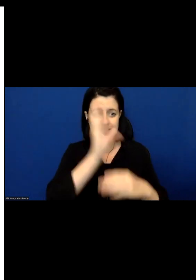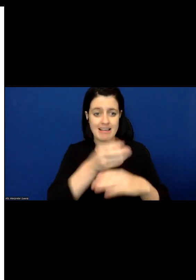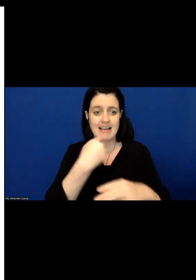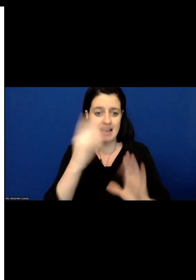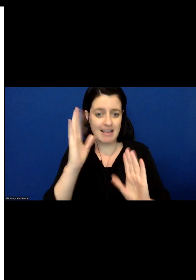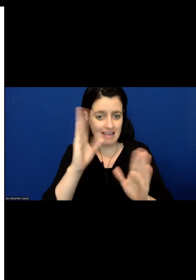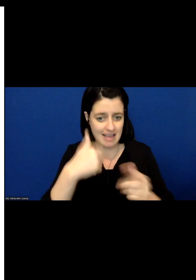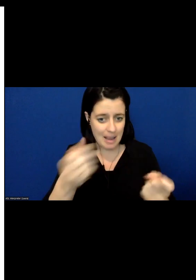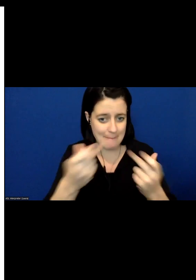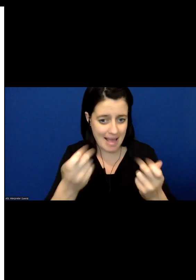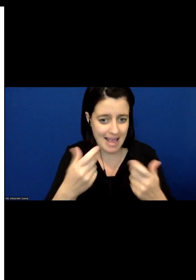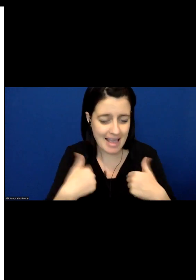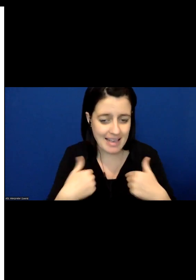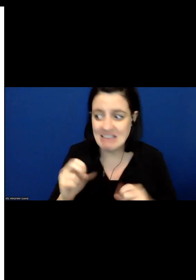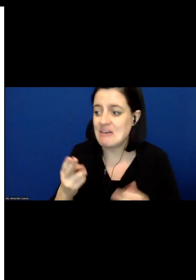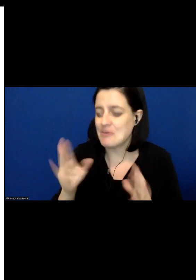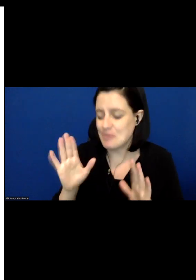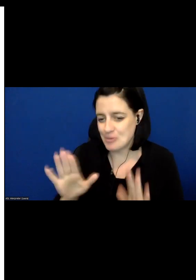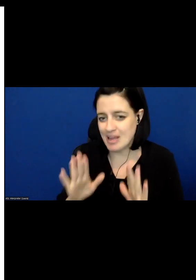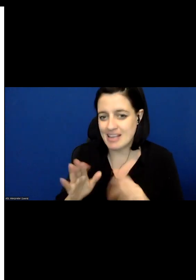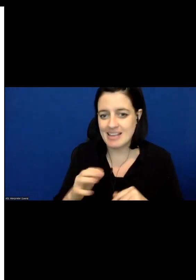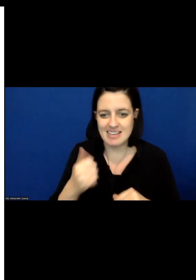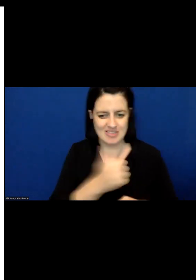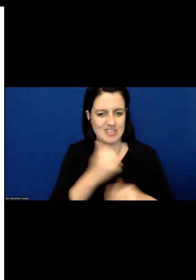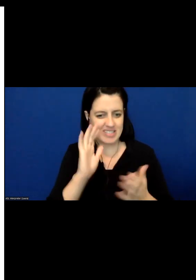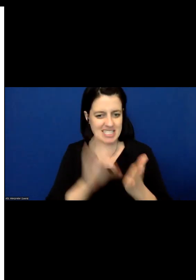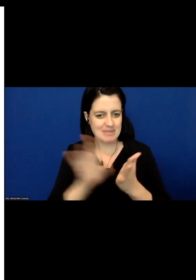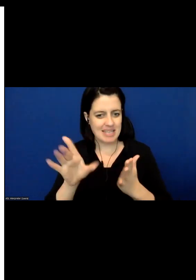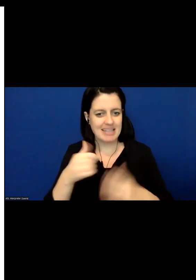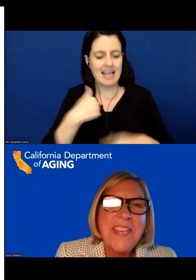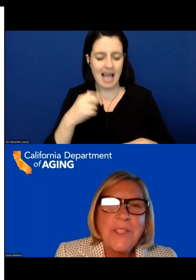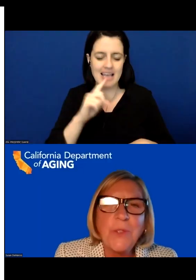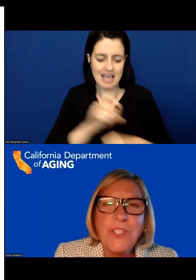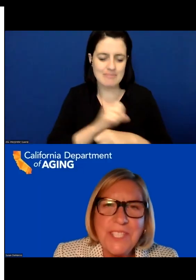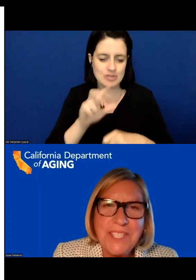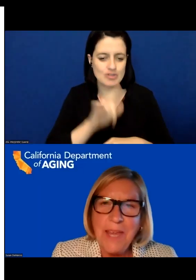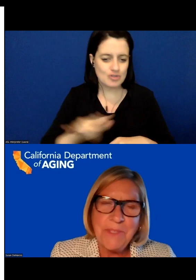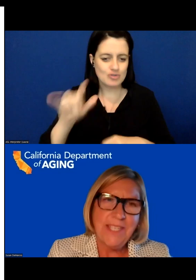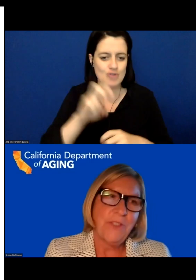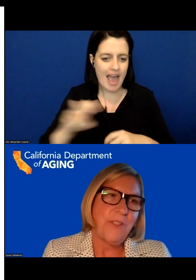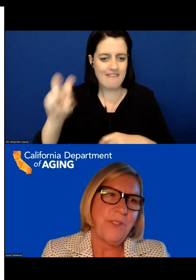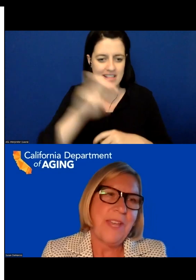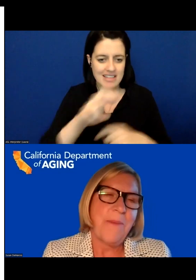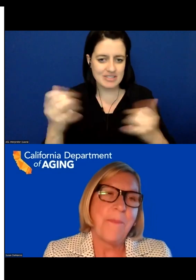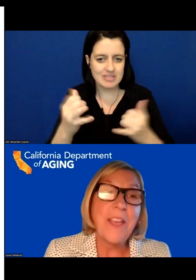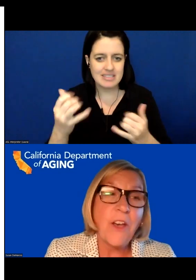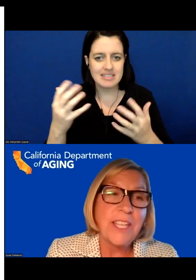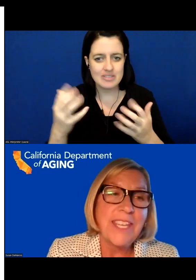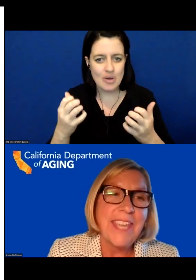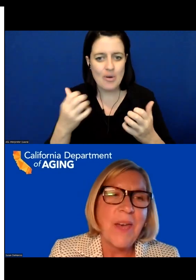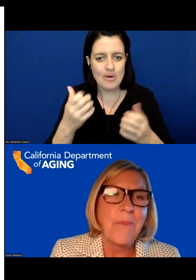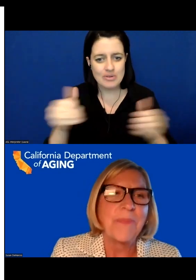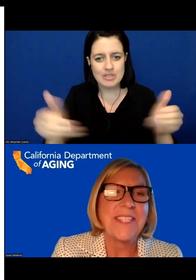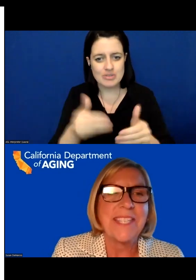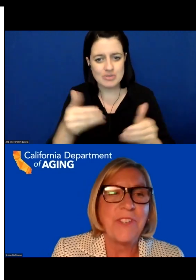right, great. I'm so sorry I got kicked off. I'm traveling today. So just in time to introduce my